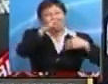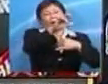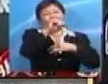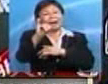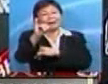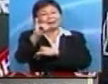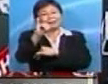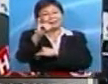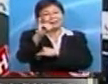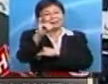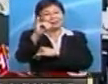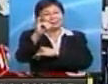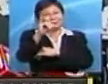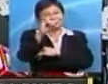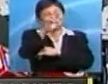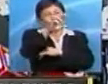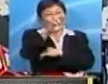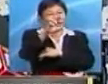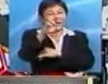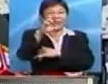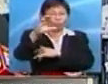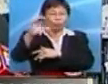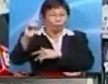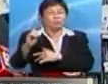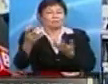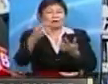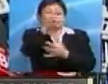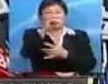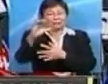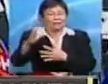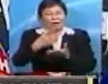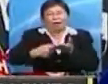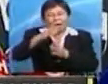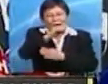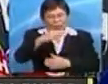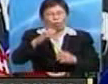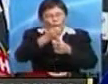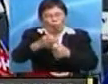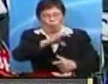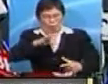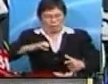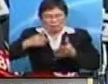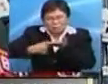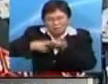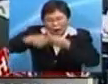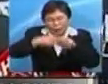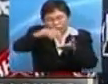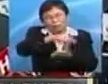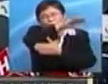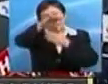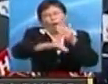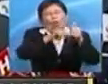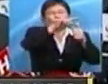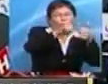Commission or a Parliamentary Select Committee to discuss this matter. Now, all these